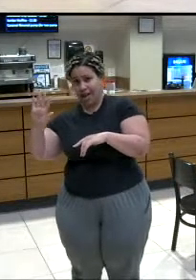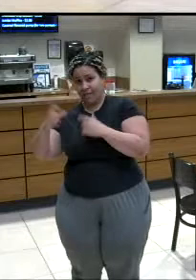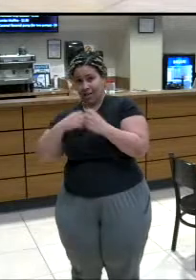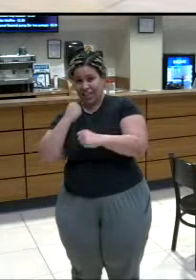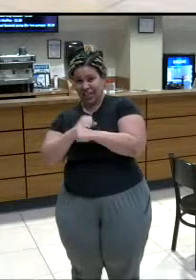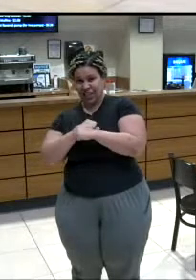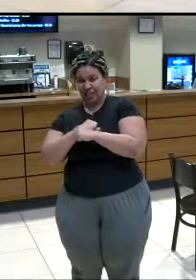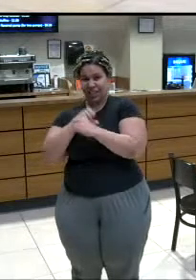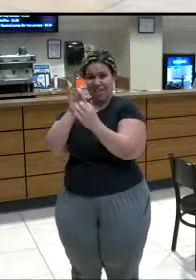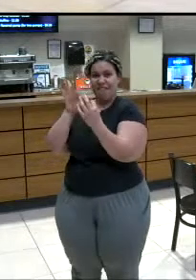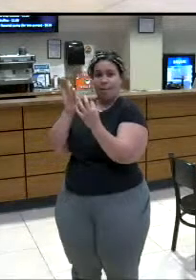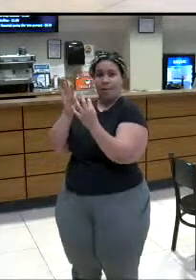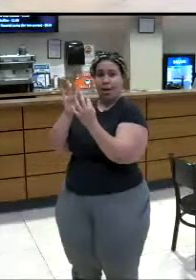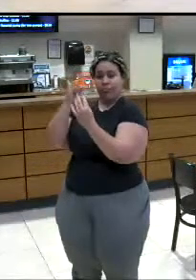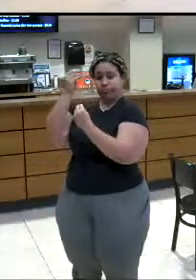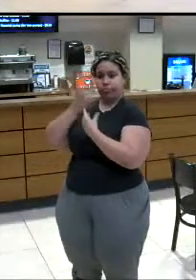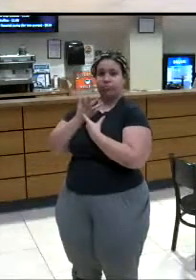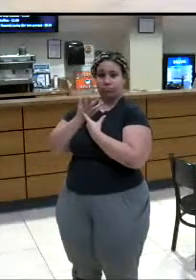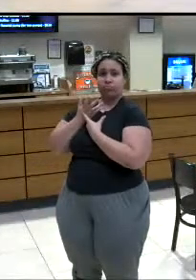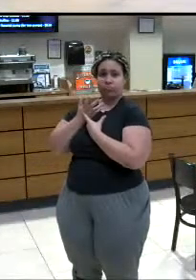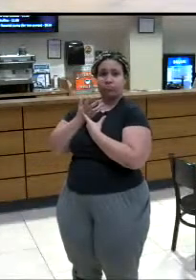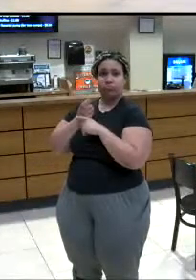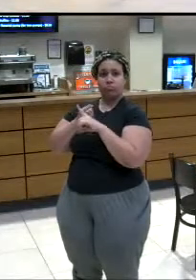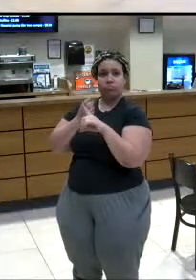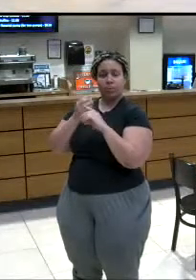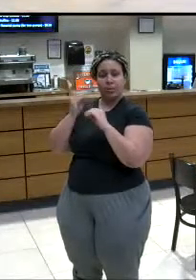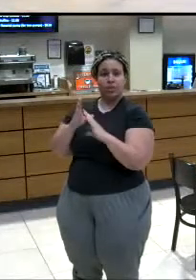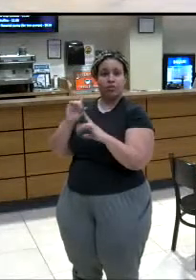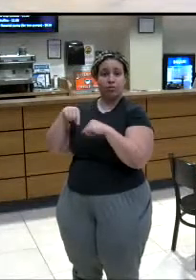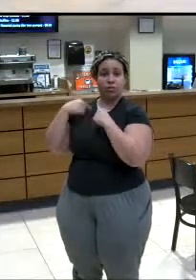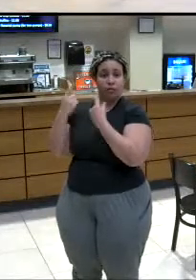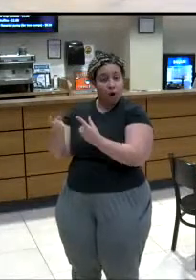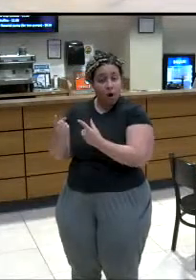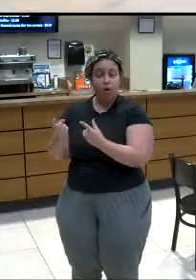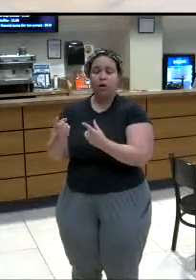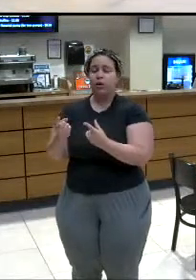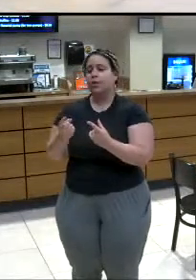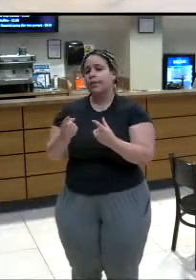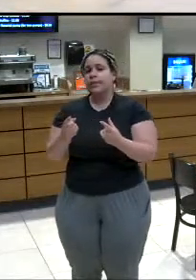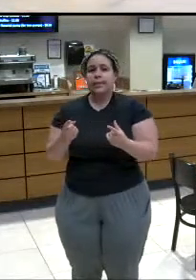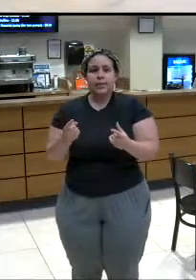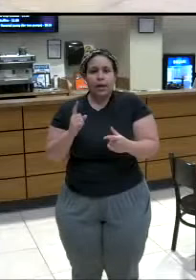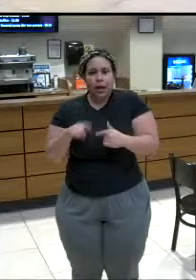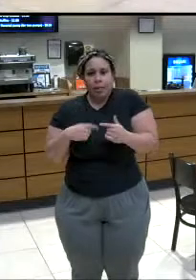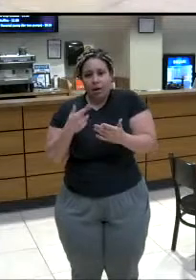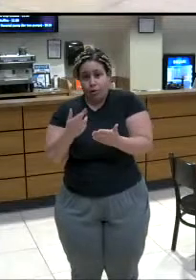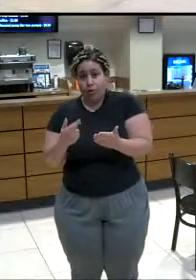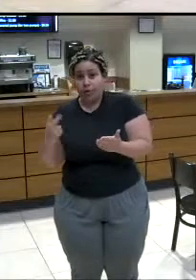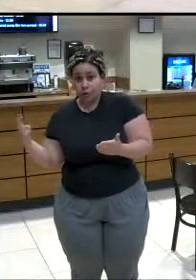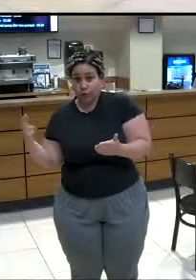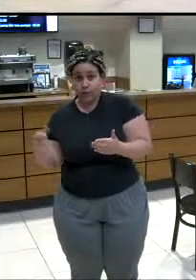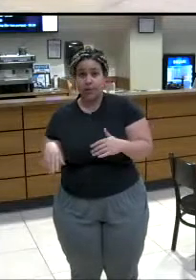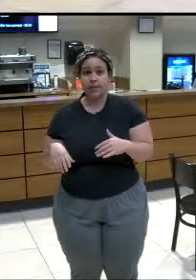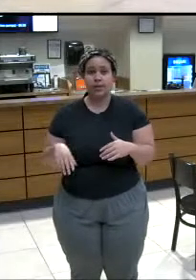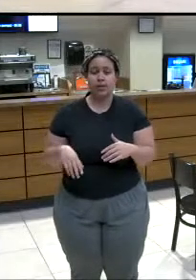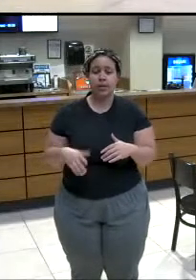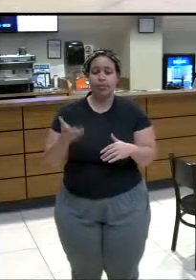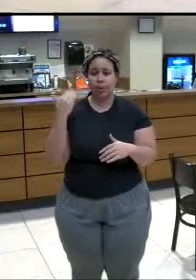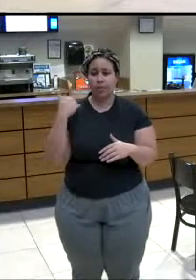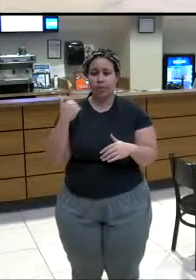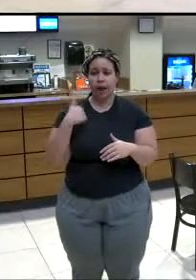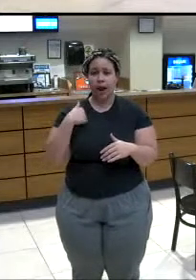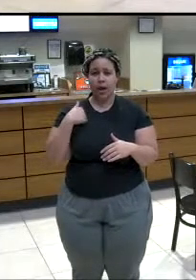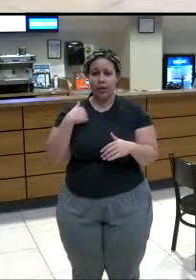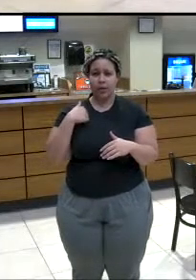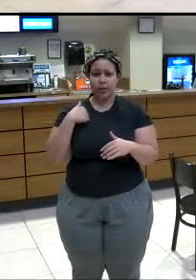feedback from our teachers so far related to those resources. As I said earlier, I was at Clark Middle School for